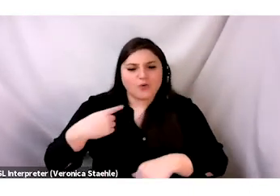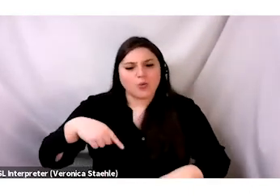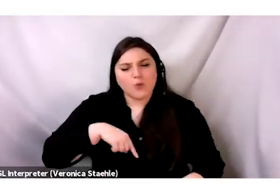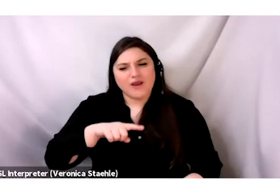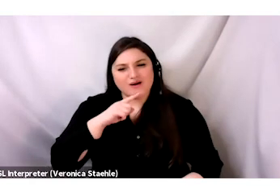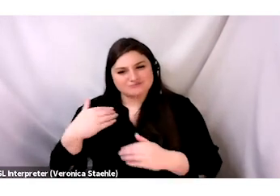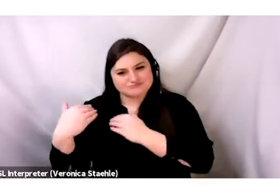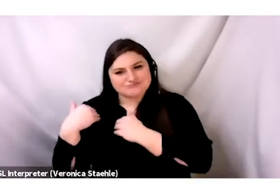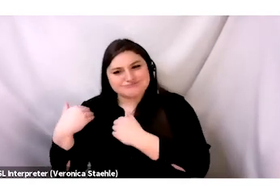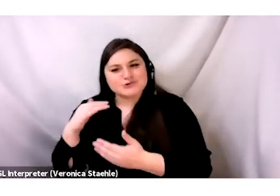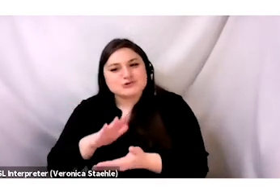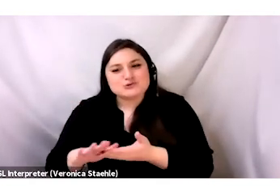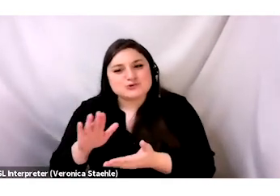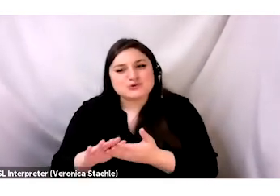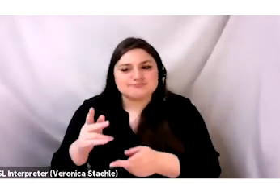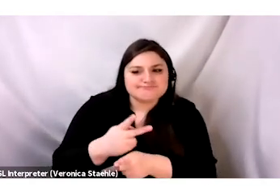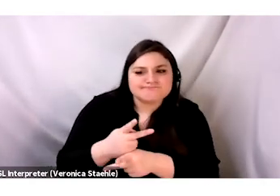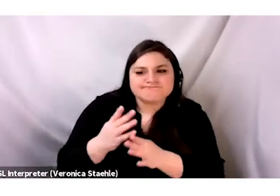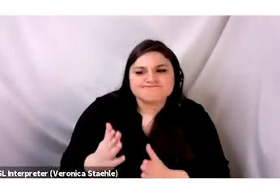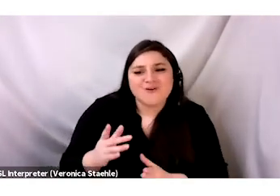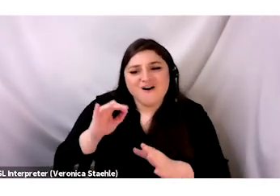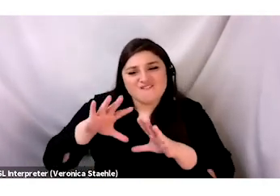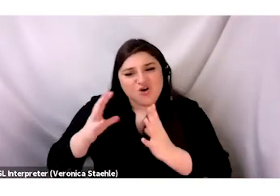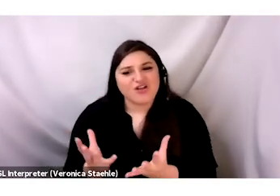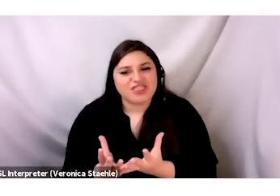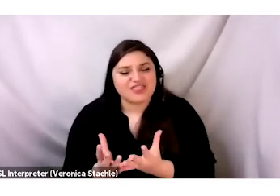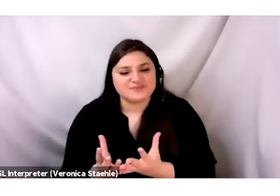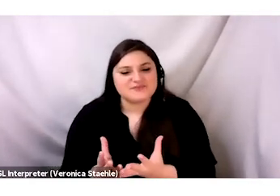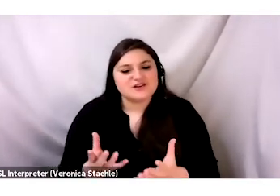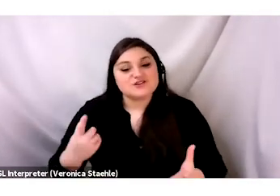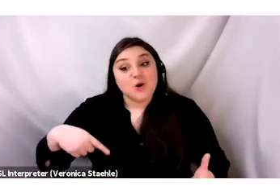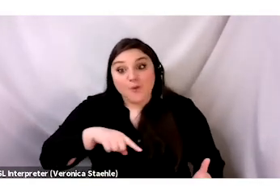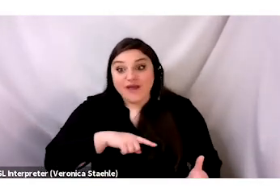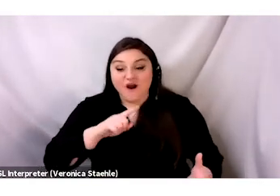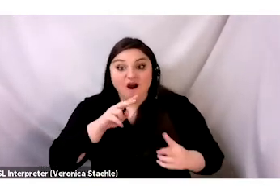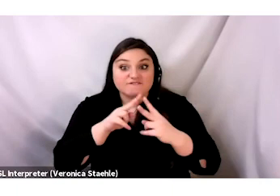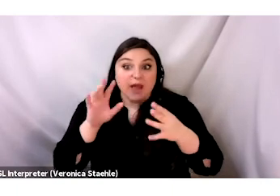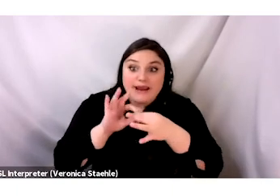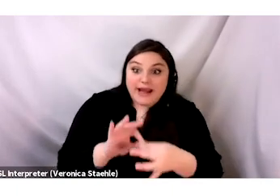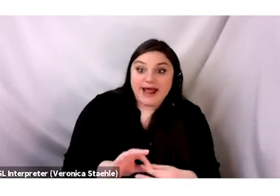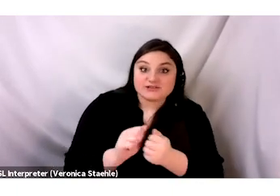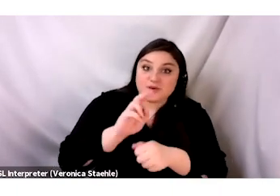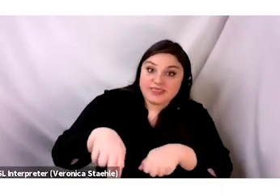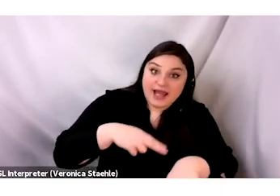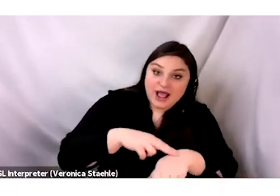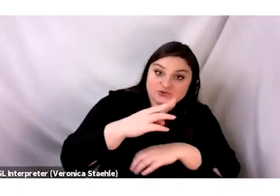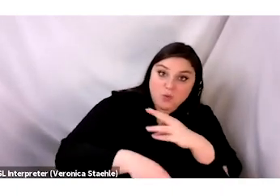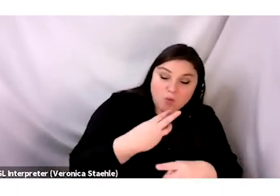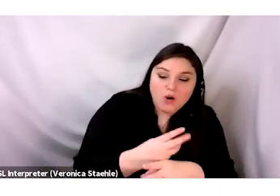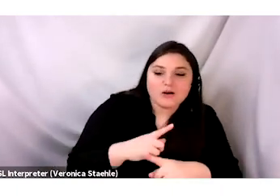So yeah, I think it's very spiritual, but it also, again, can be very individual in the choices that we